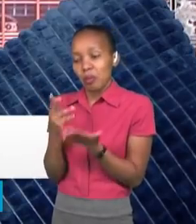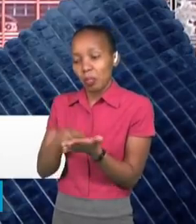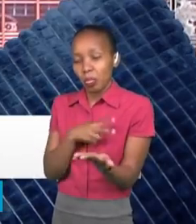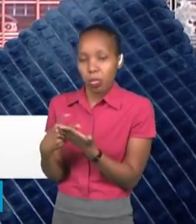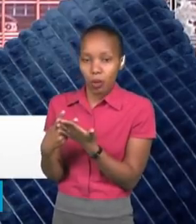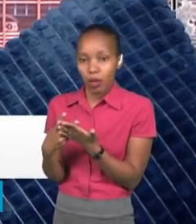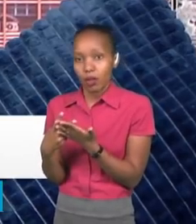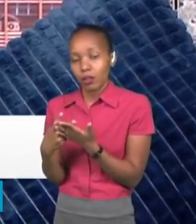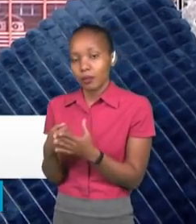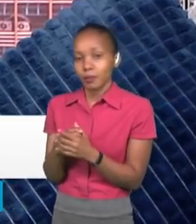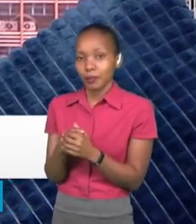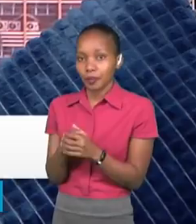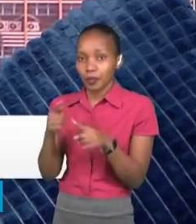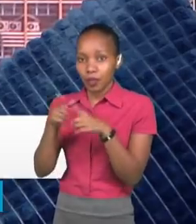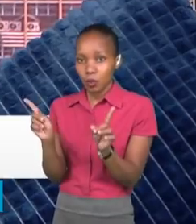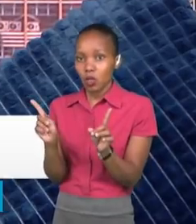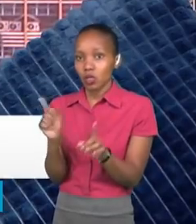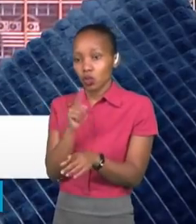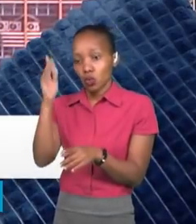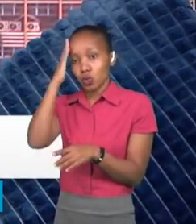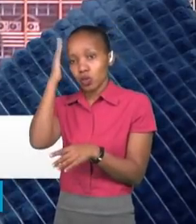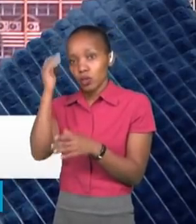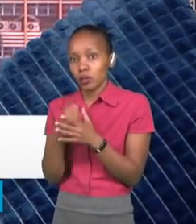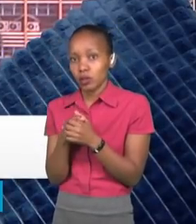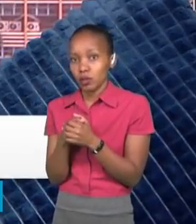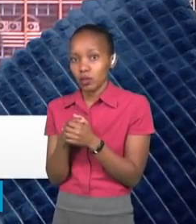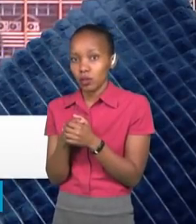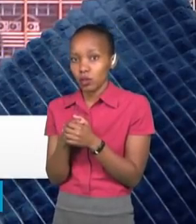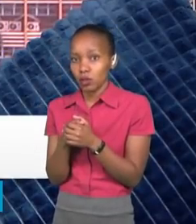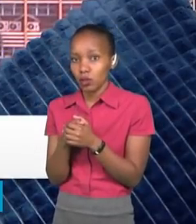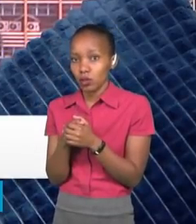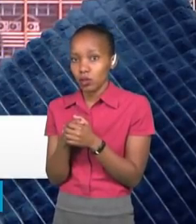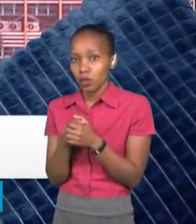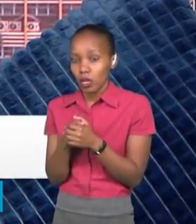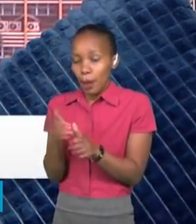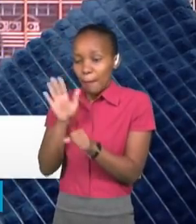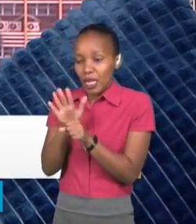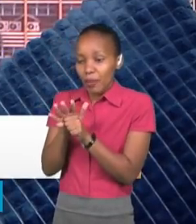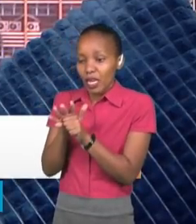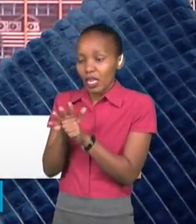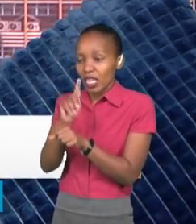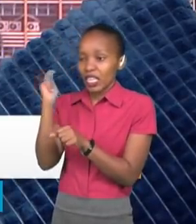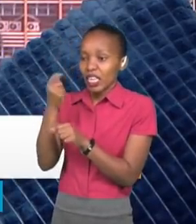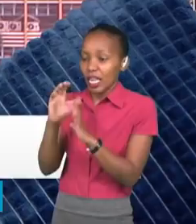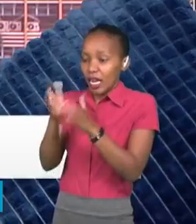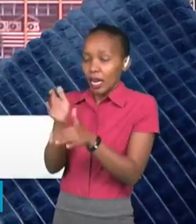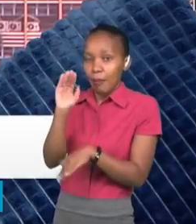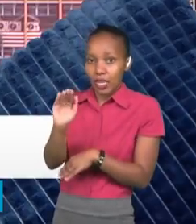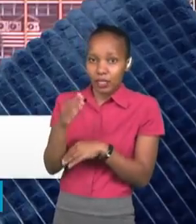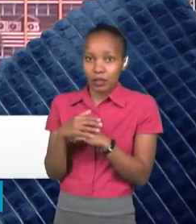on those grounds. But you know, the question now many of the Kenyan clubs should be asking